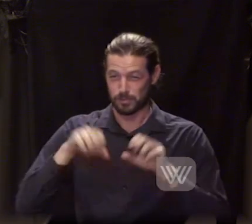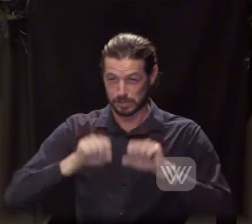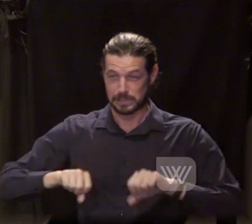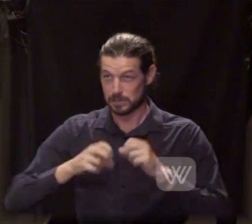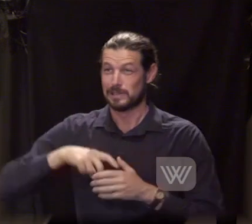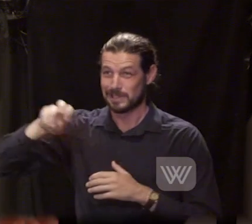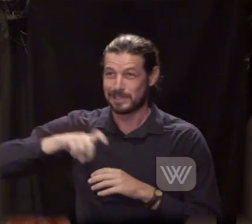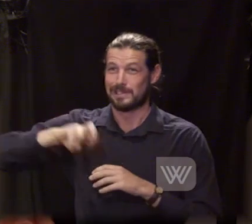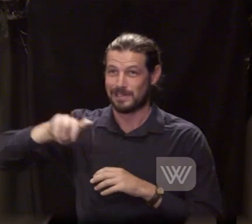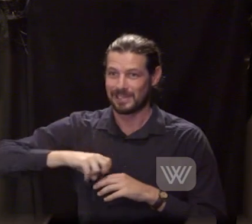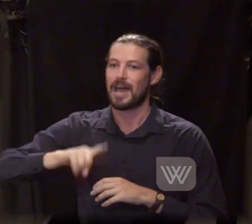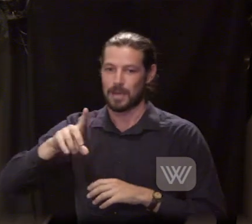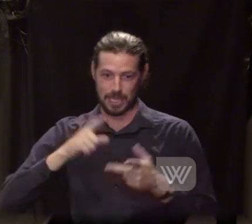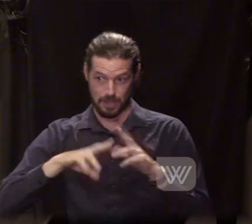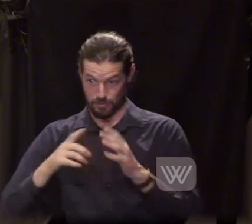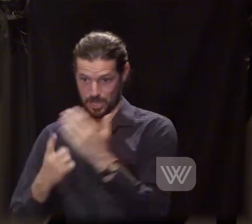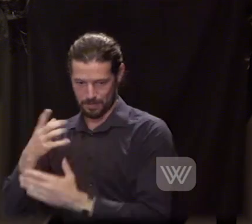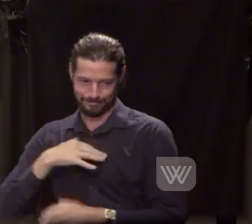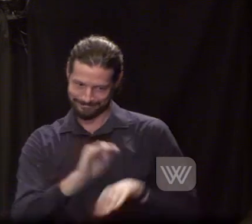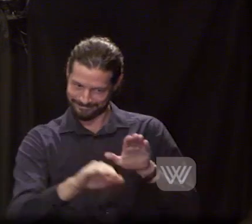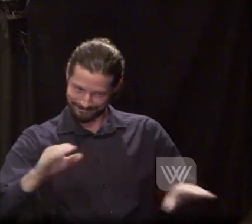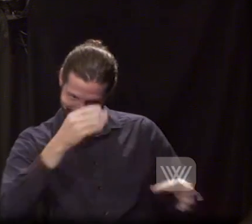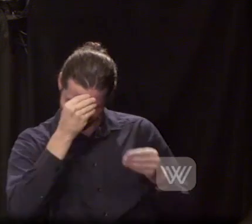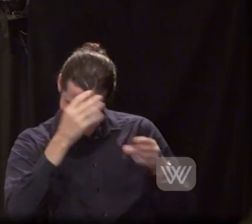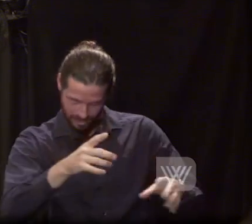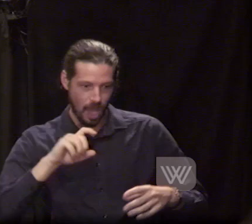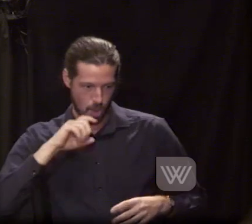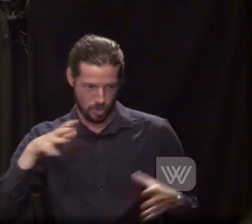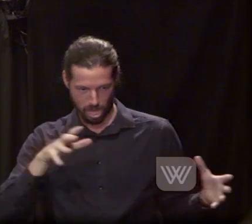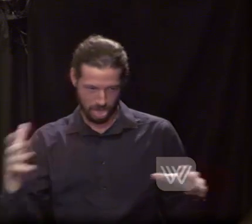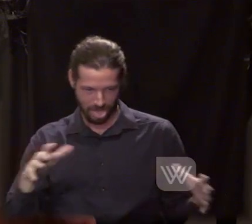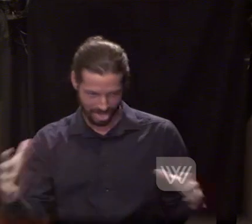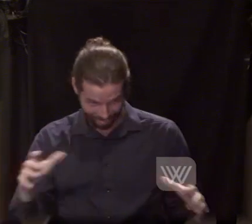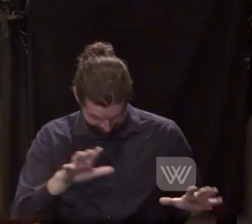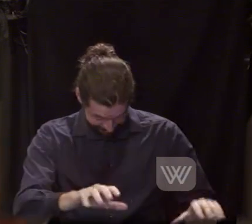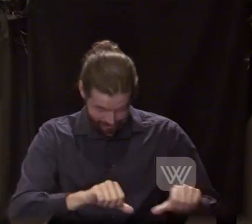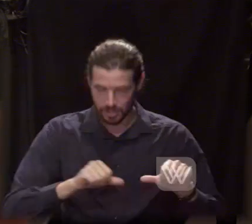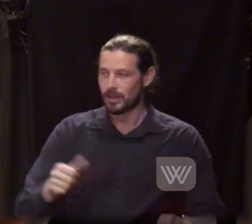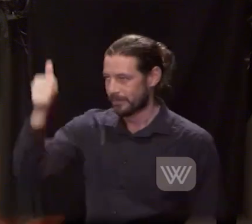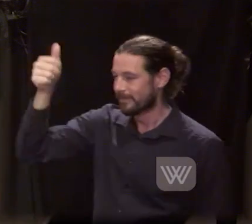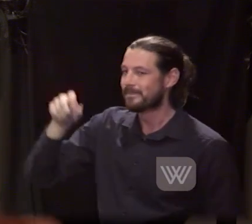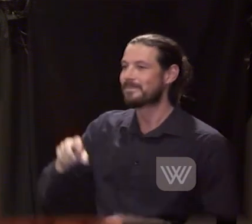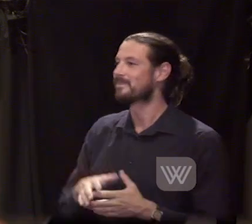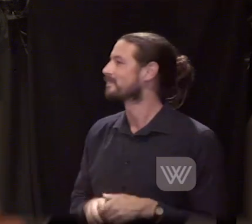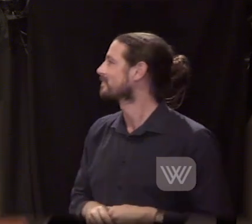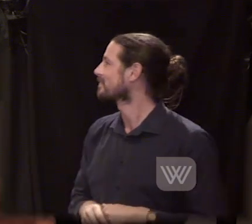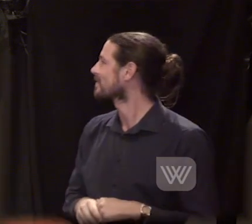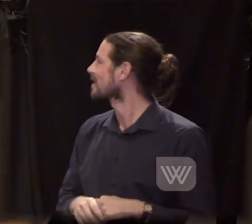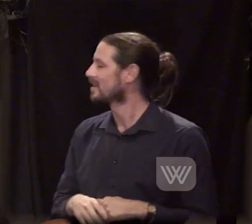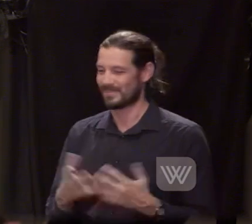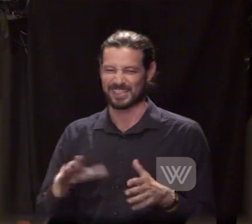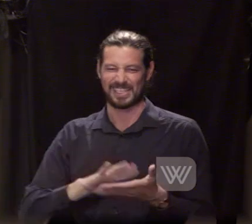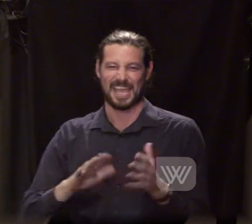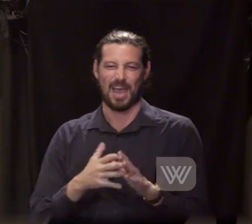but you have to warn people before you do that. You literally shake their world. Yeah. Well, it's just the way that the structure was designed, and